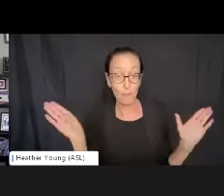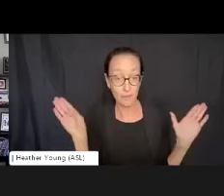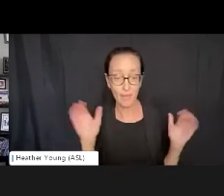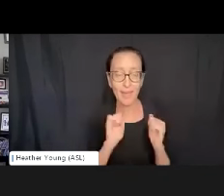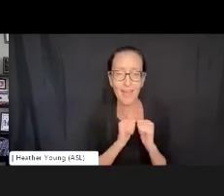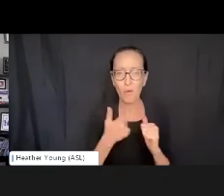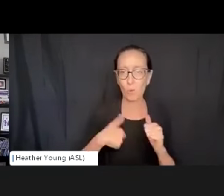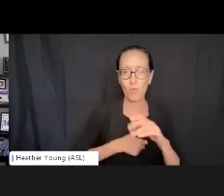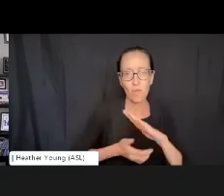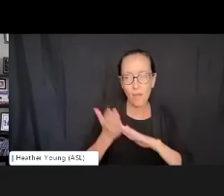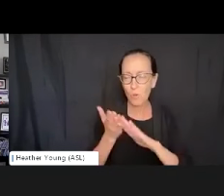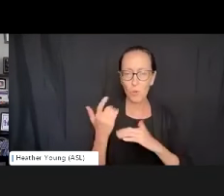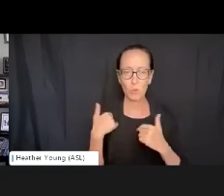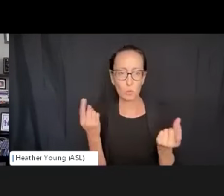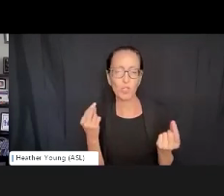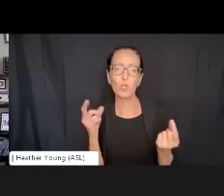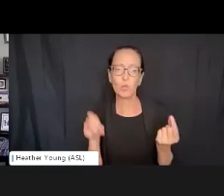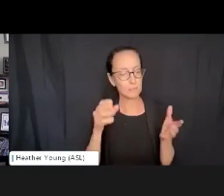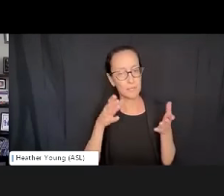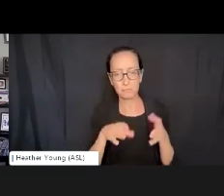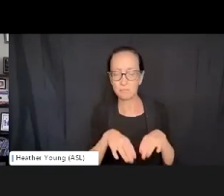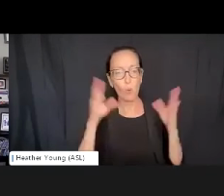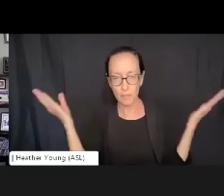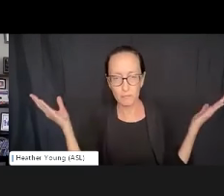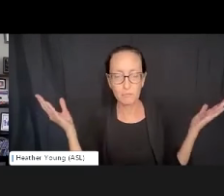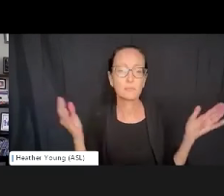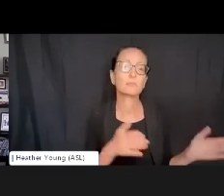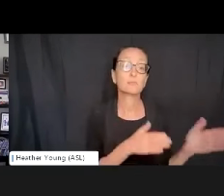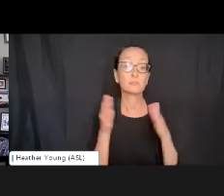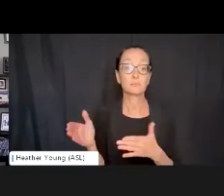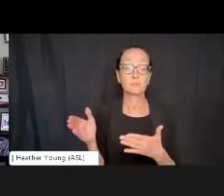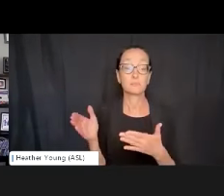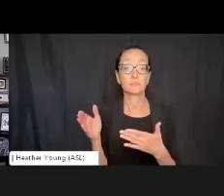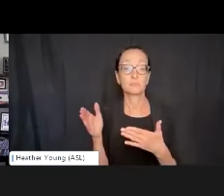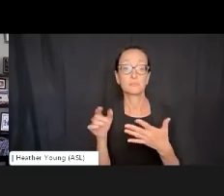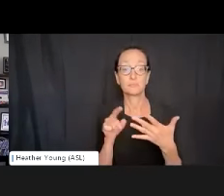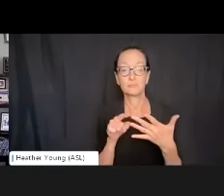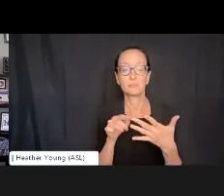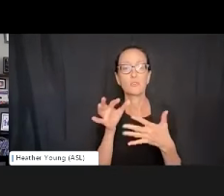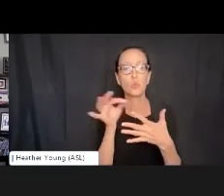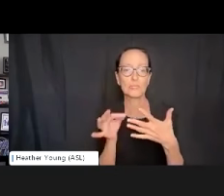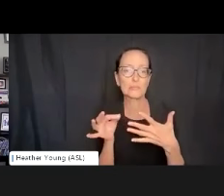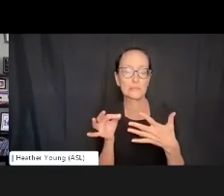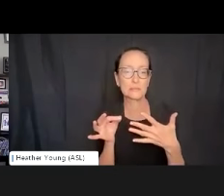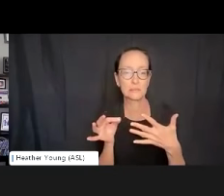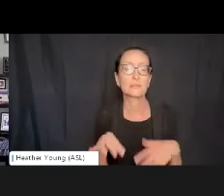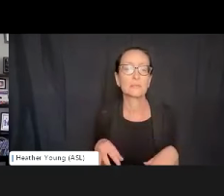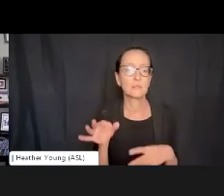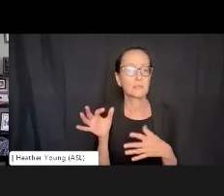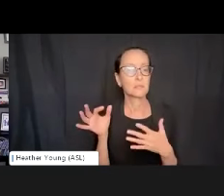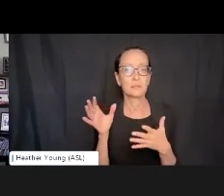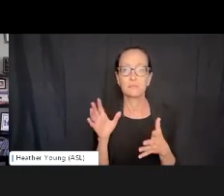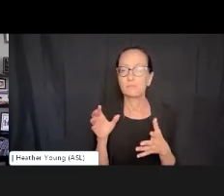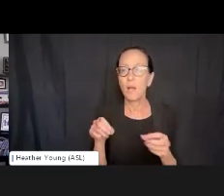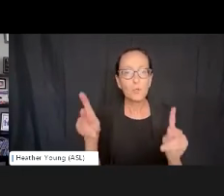how we operate and what we do in our services. Choice is really important to victims and survivors. So creating